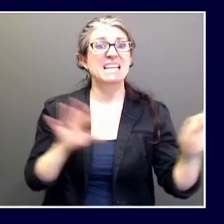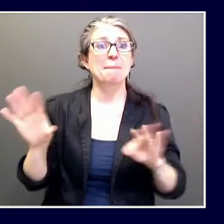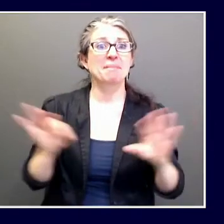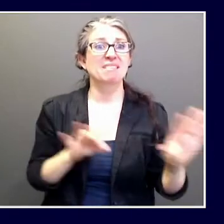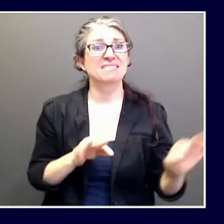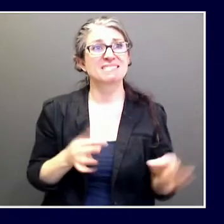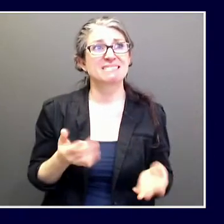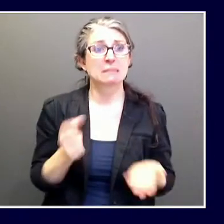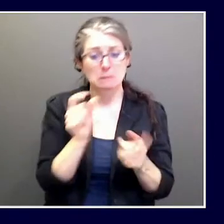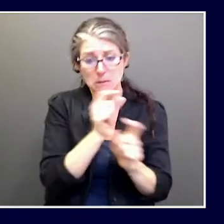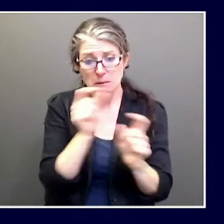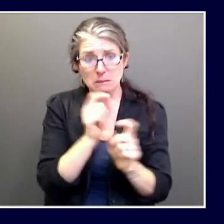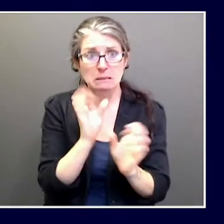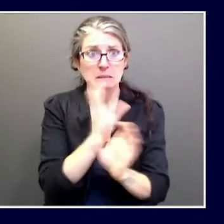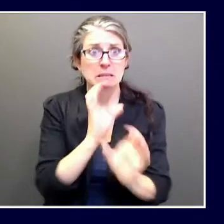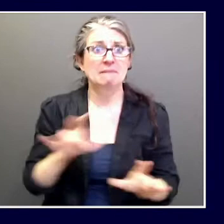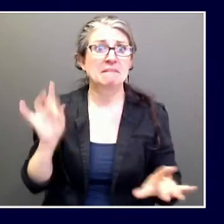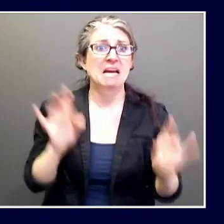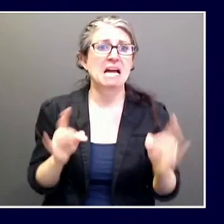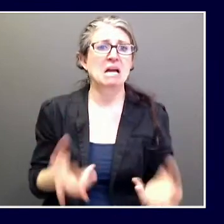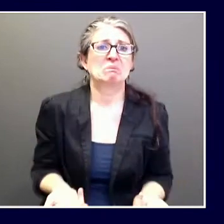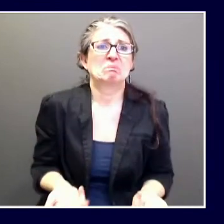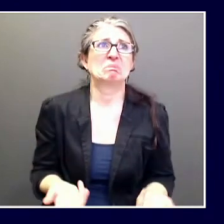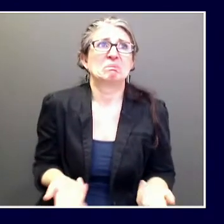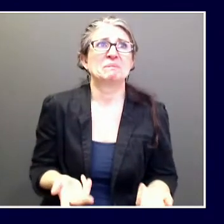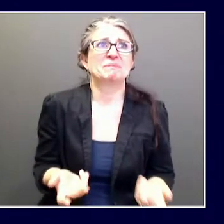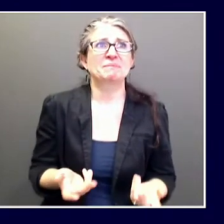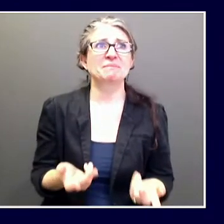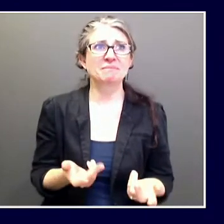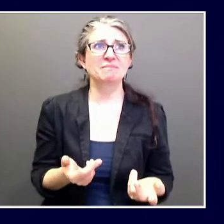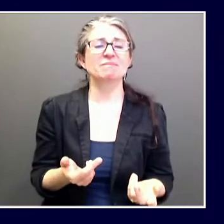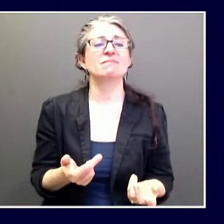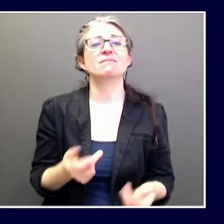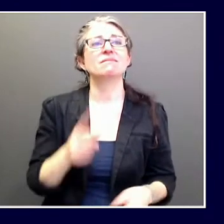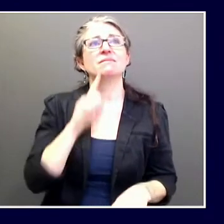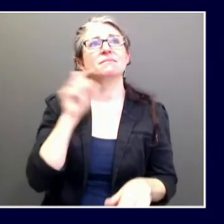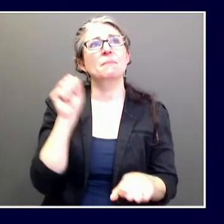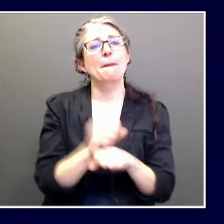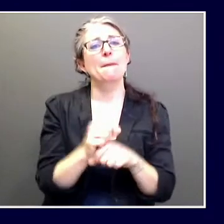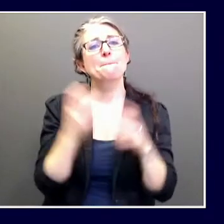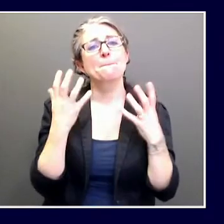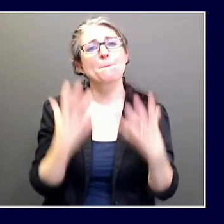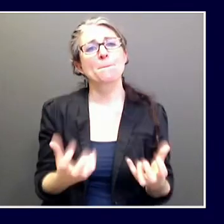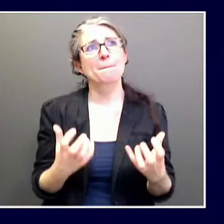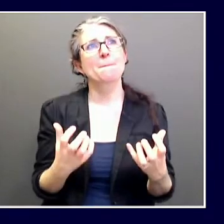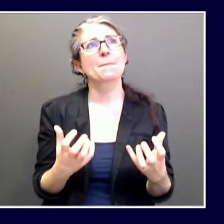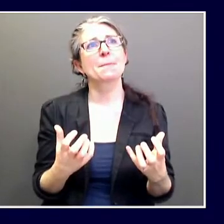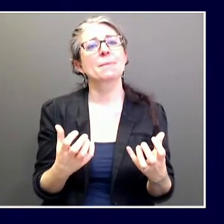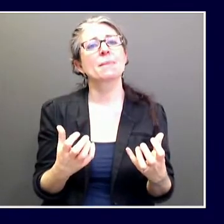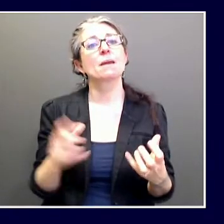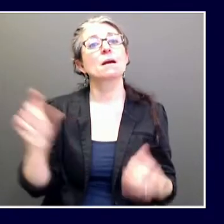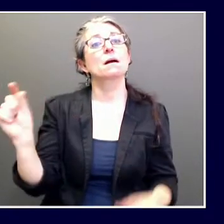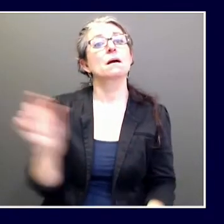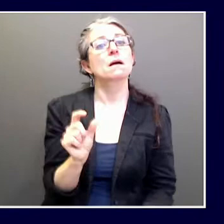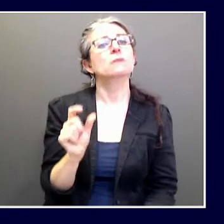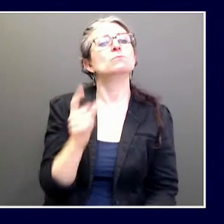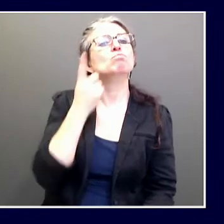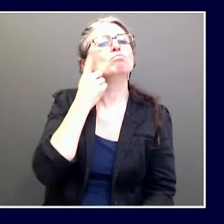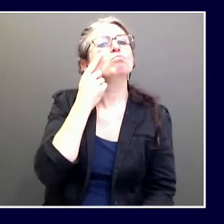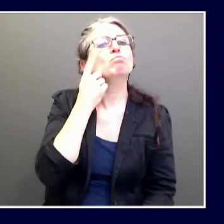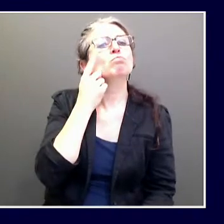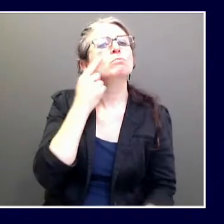name implies, to take a sample so we have a bird's eye view of what's unfolding. The levels that we have been